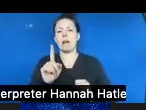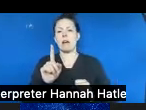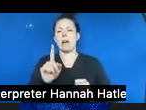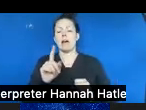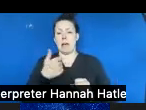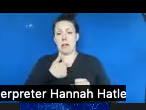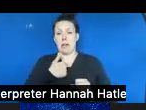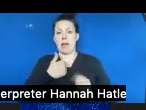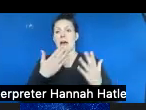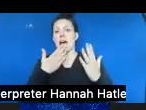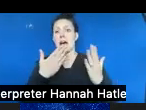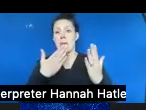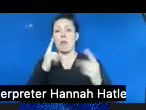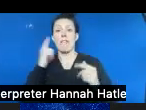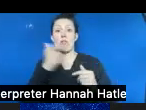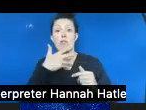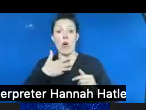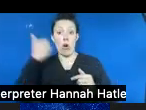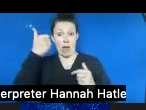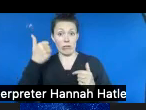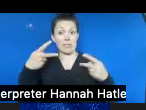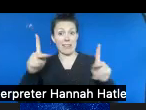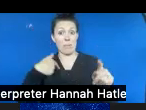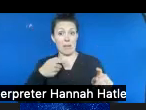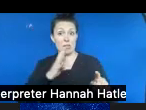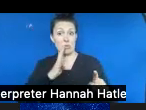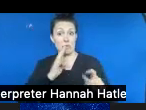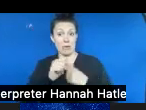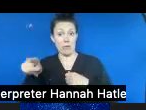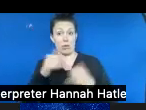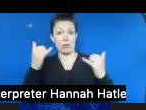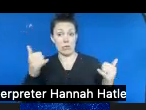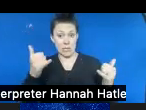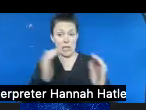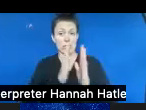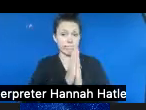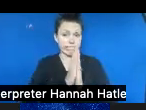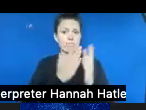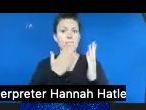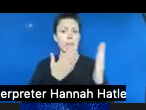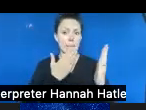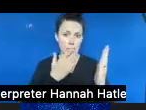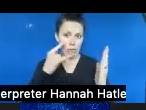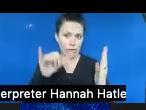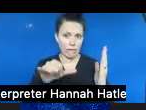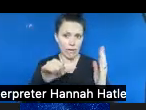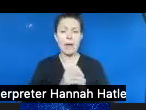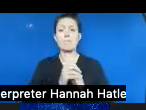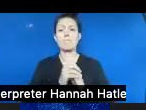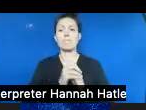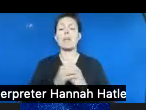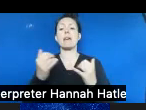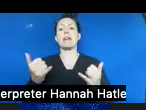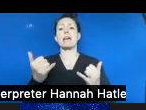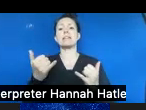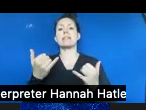in front of every elder that's allowing me to speak before you today. Thank you, we'll do that for that. And also, I hope this covers some